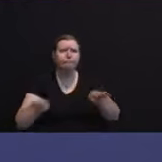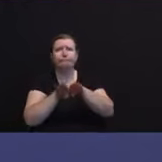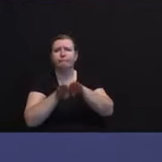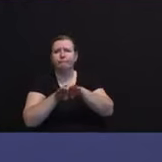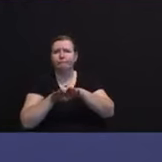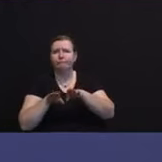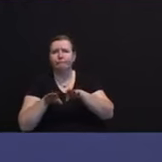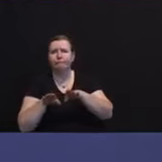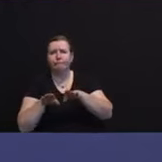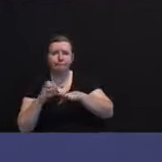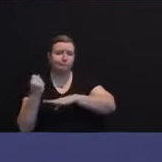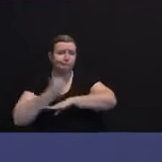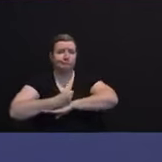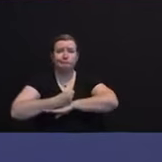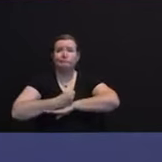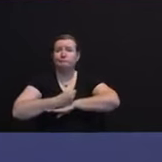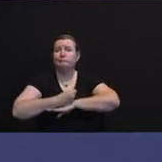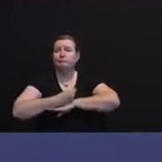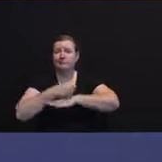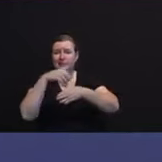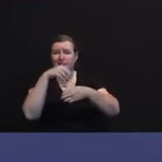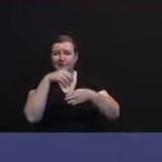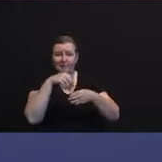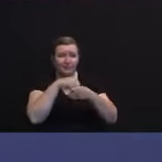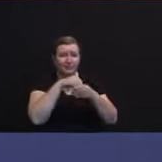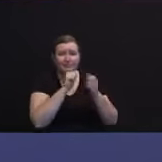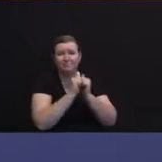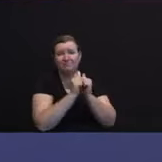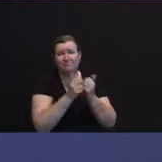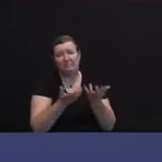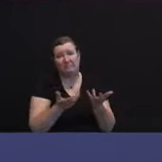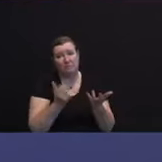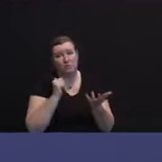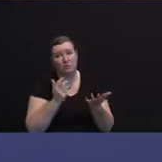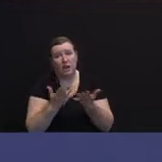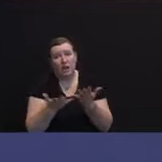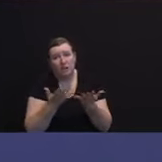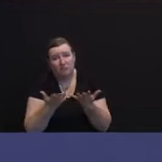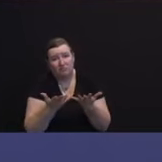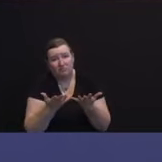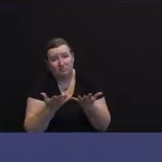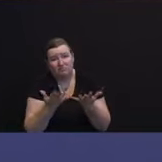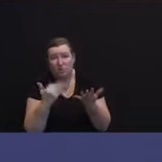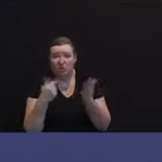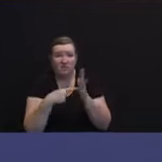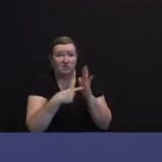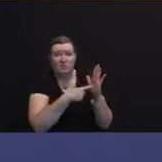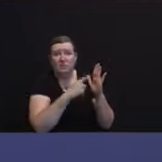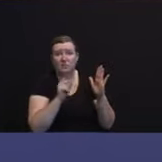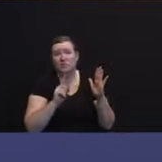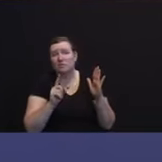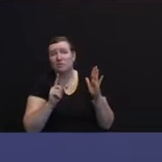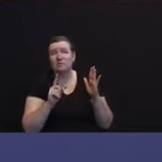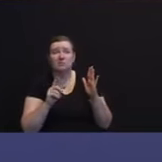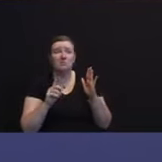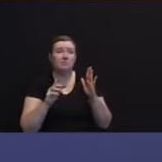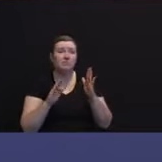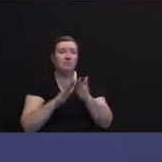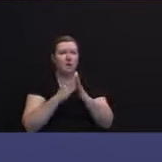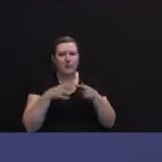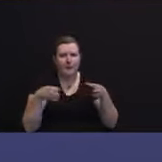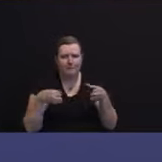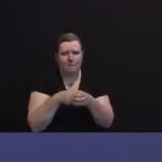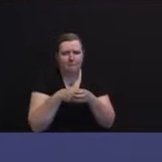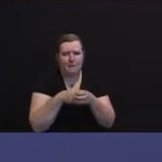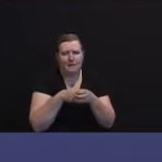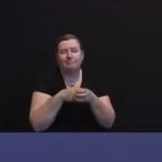more the case that it's another example of where we are trying to be surgical, that there isn't necessarily one size fits all. Most of the